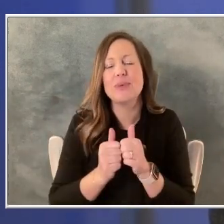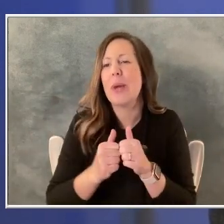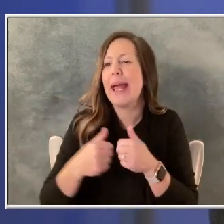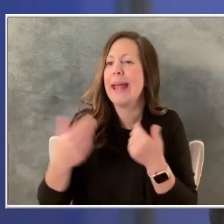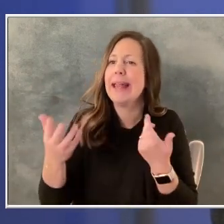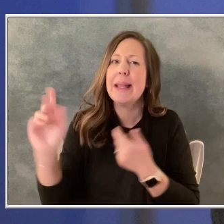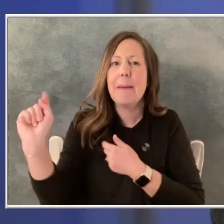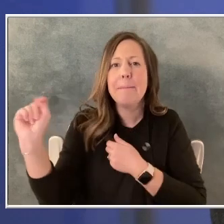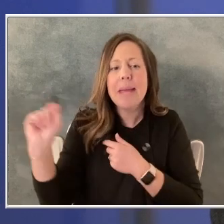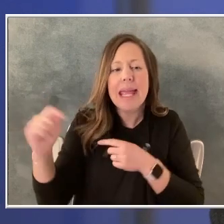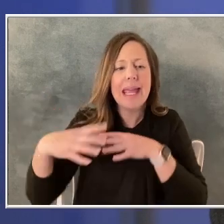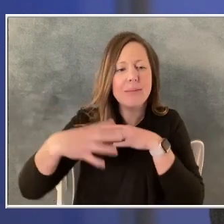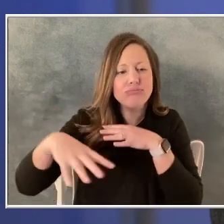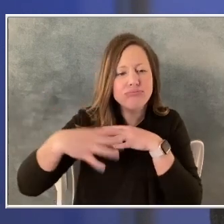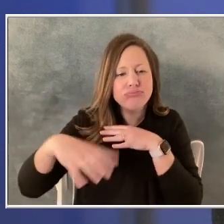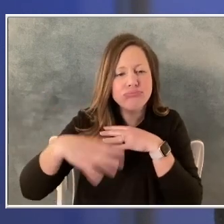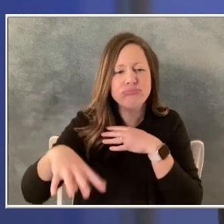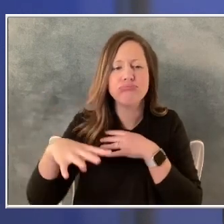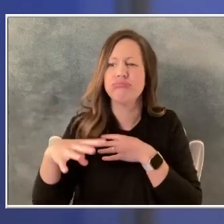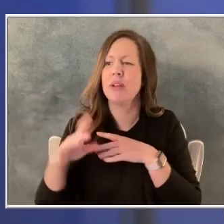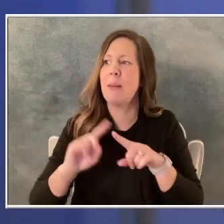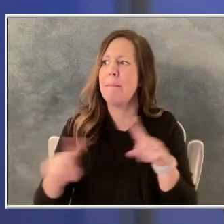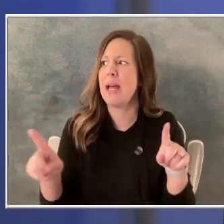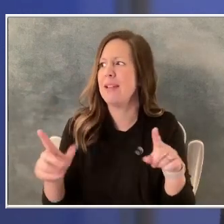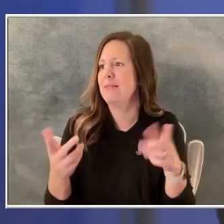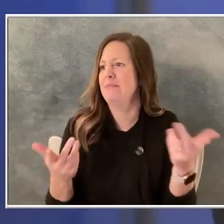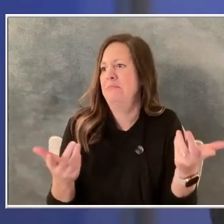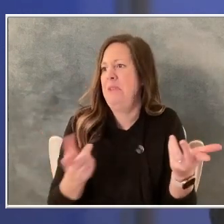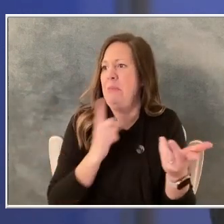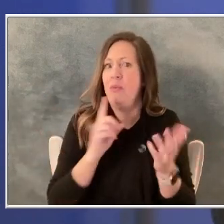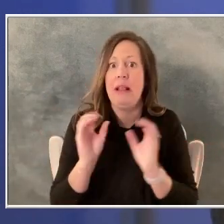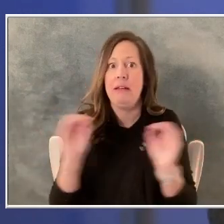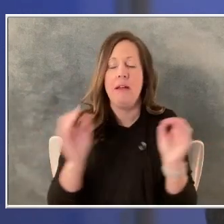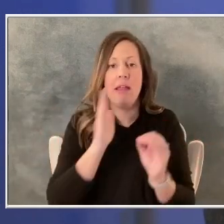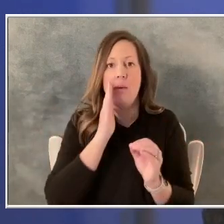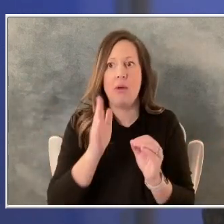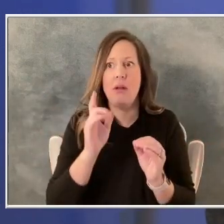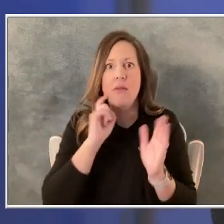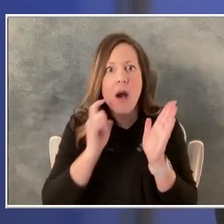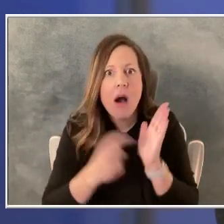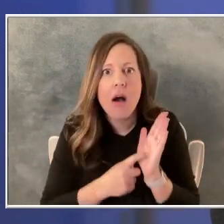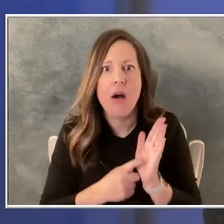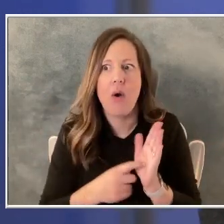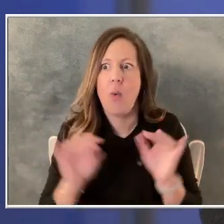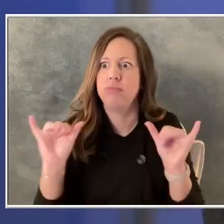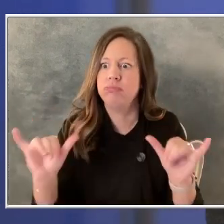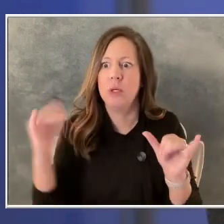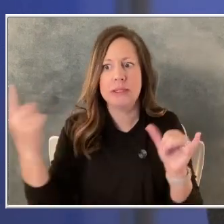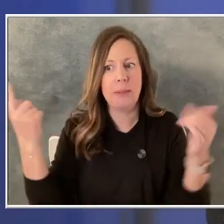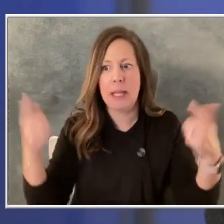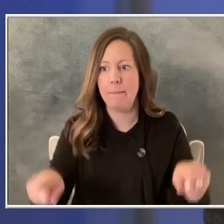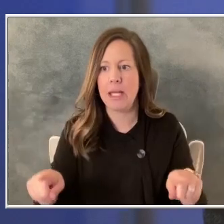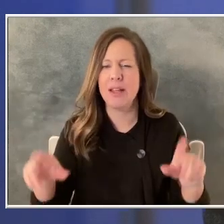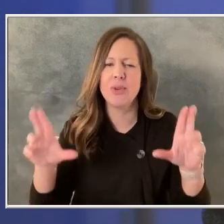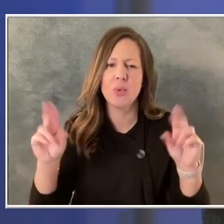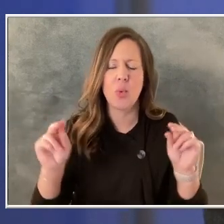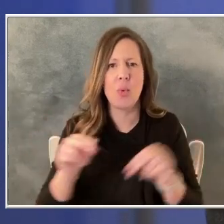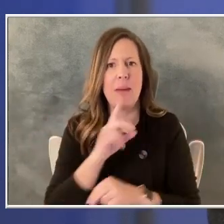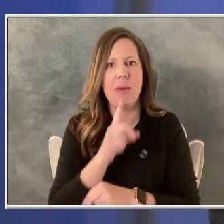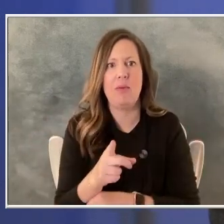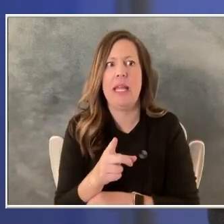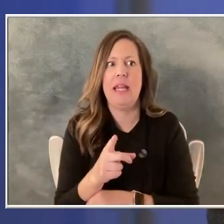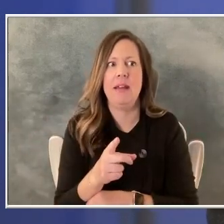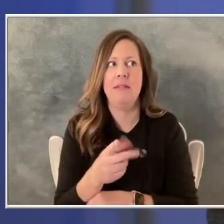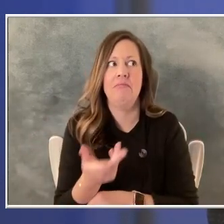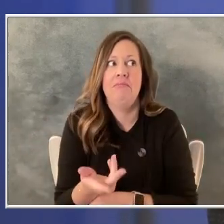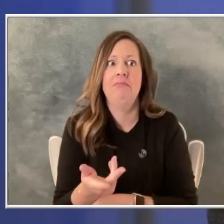but nothing that would have jumped out like, hey, something's going on. It was pretty much business as